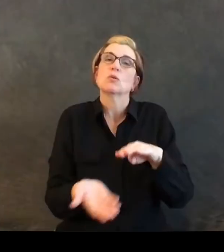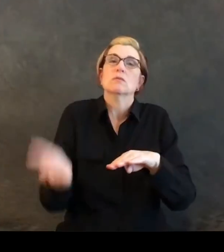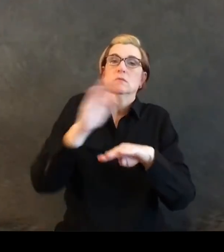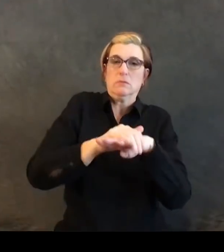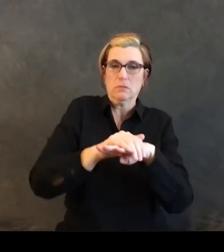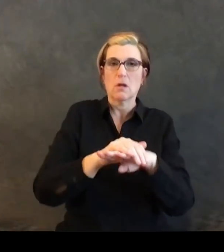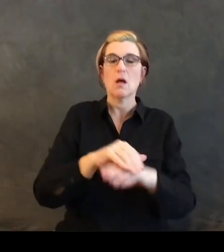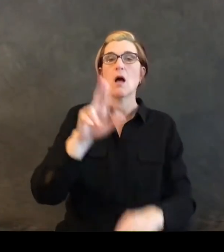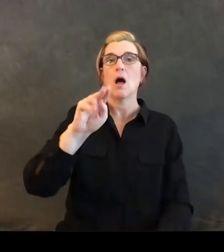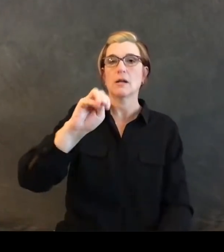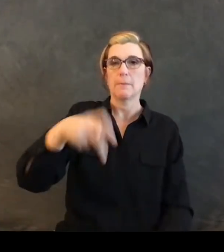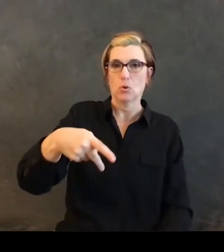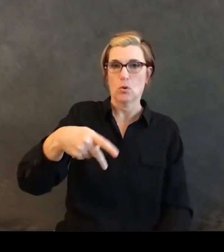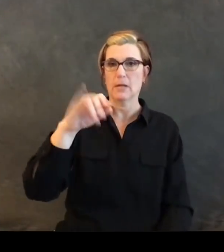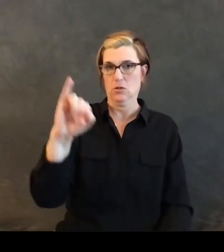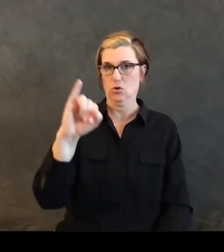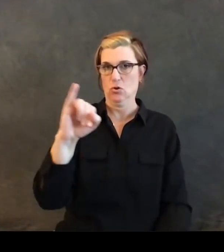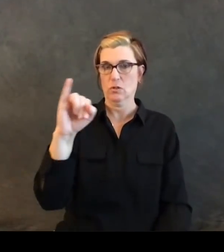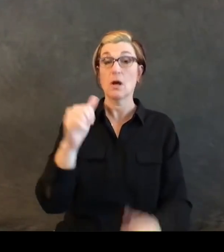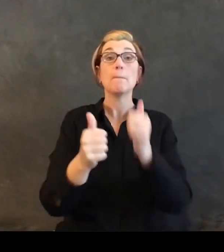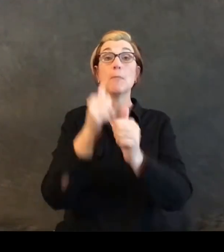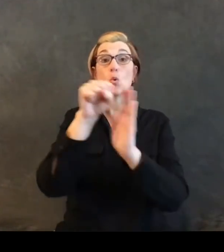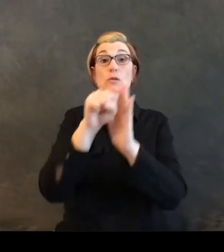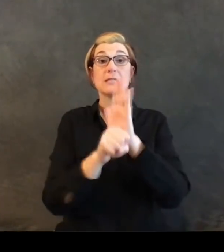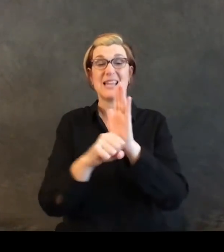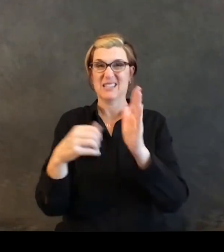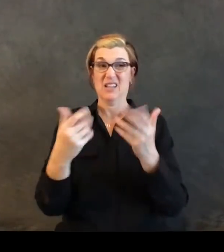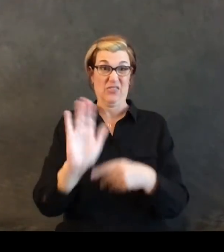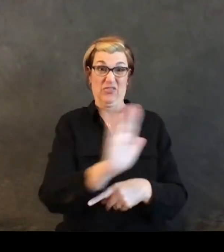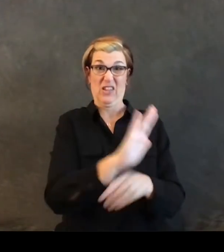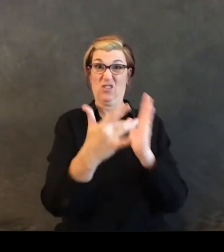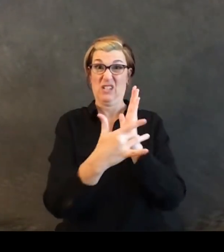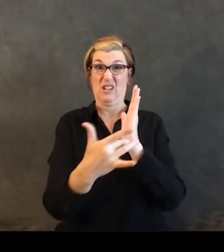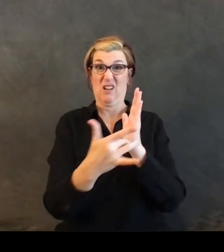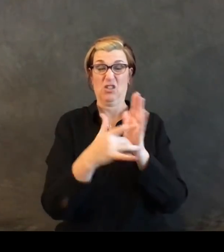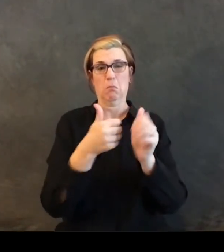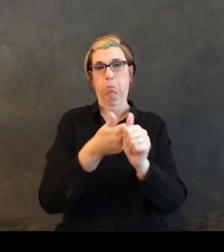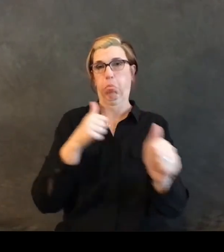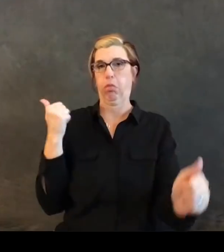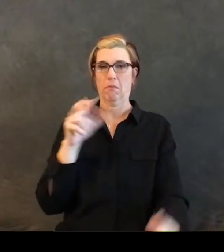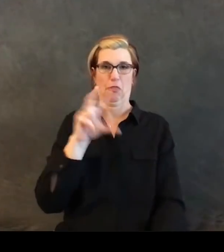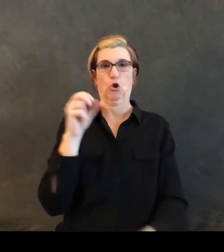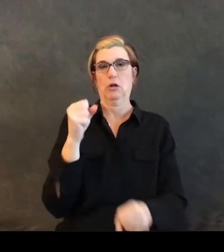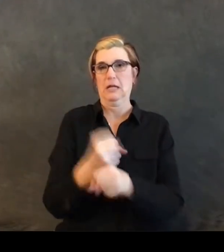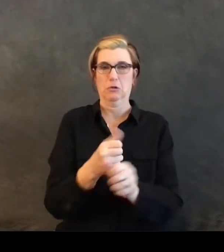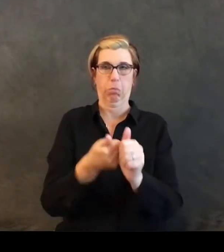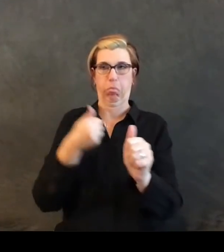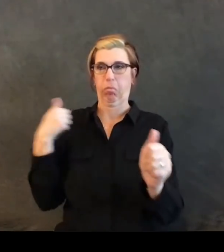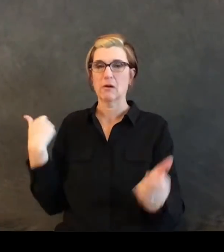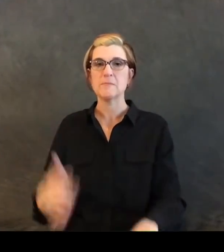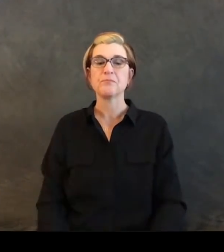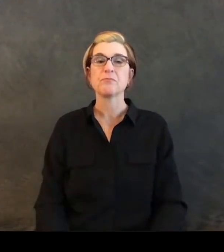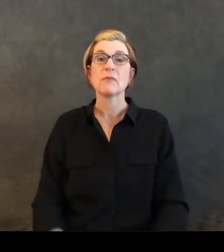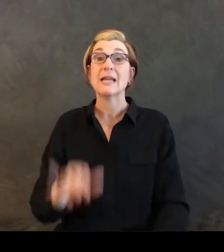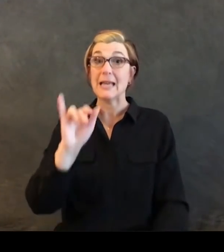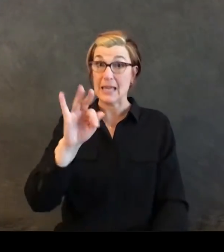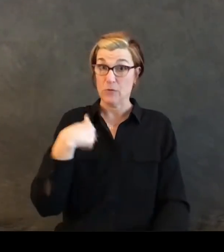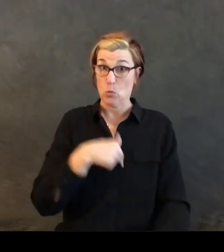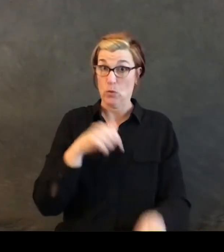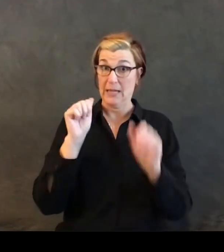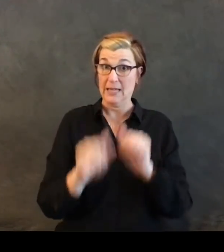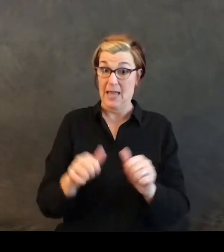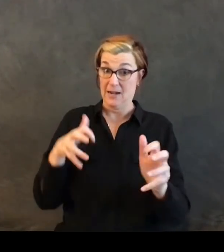these state systems have technology that's 30 years old or older. So if we had the ability to customize this